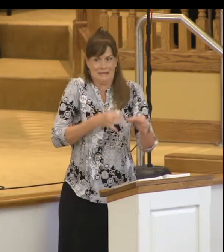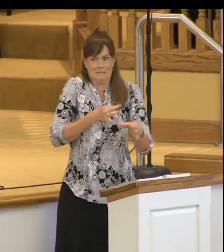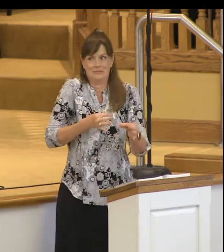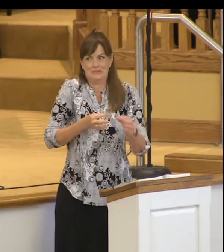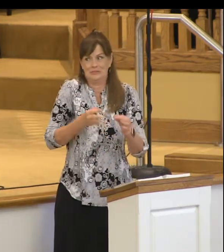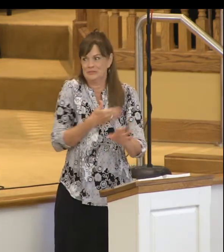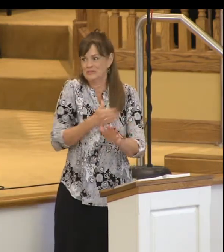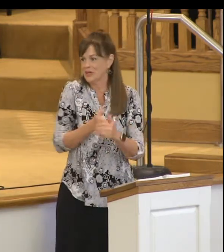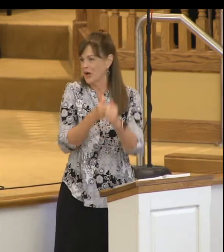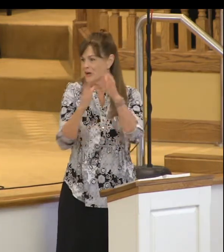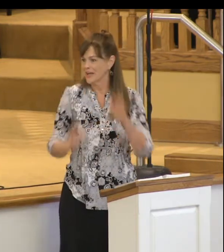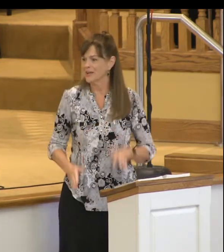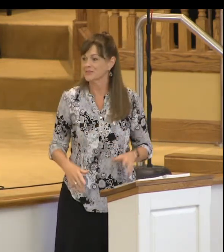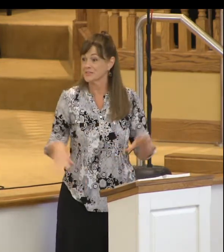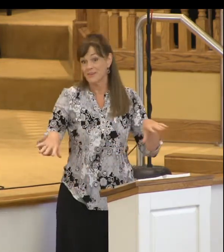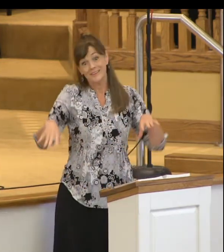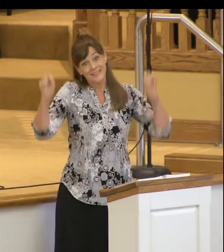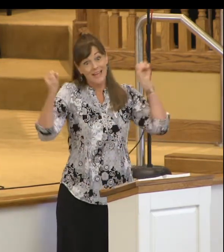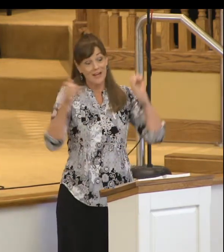So let's take a favorite.